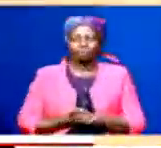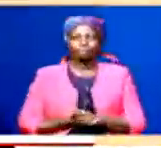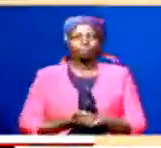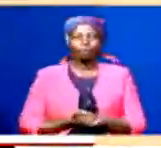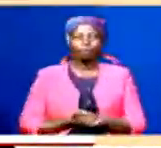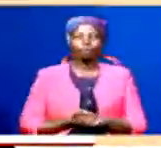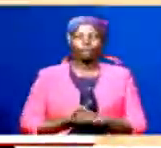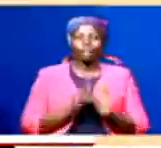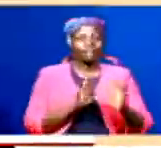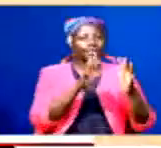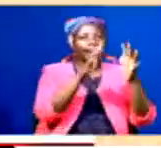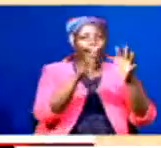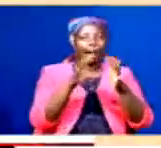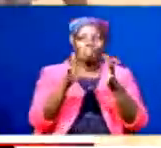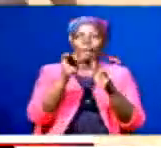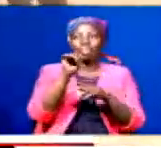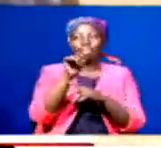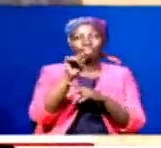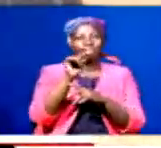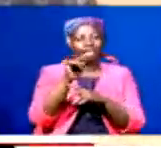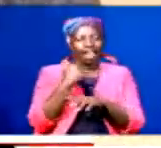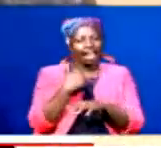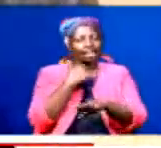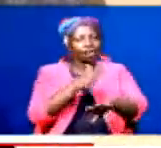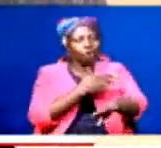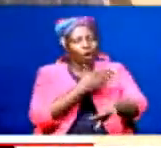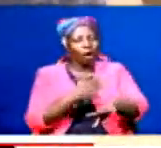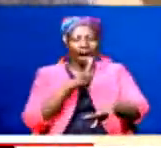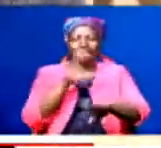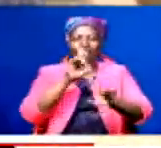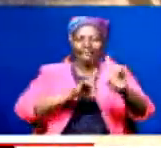And the celebrations were not lacking in songs and dance.